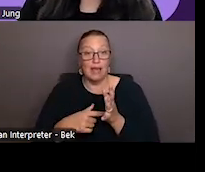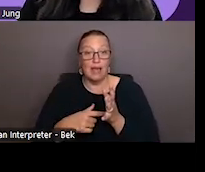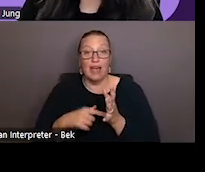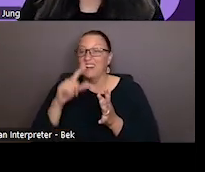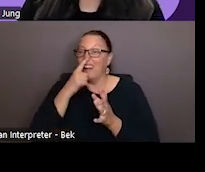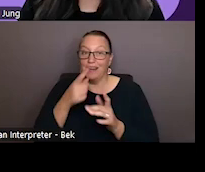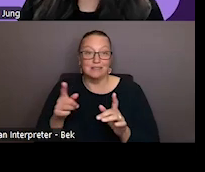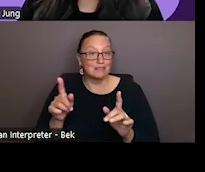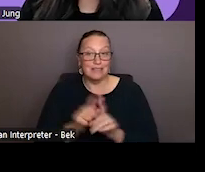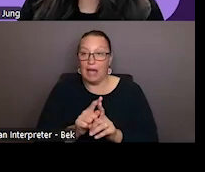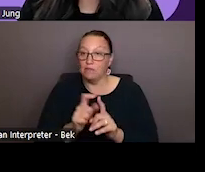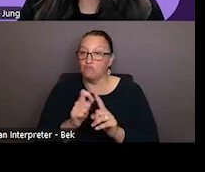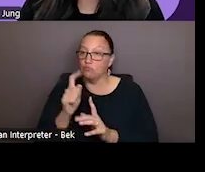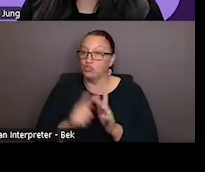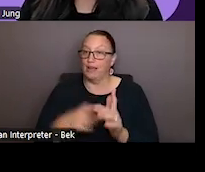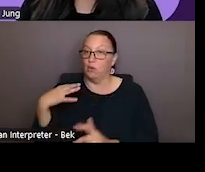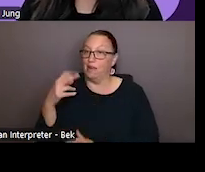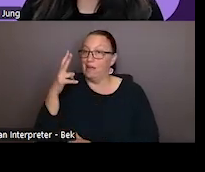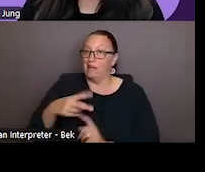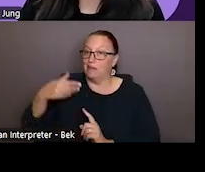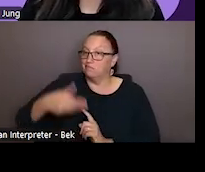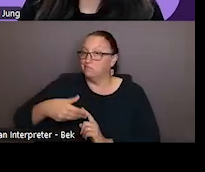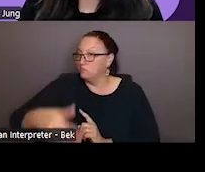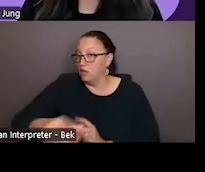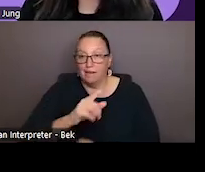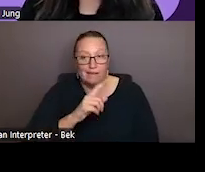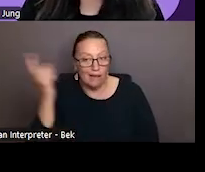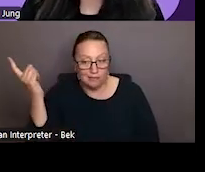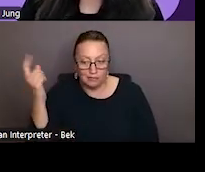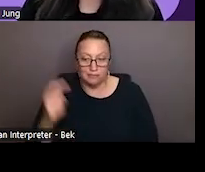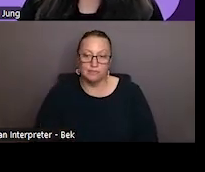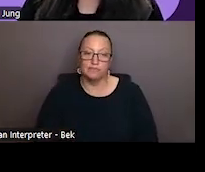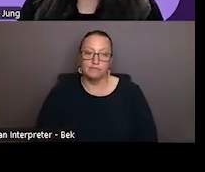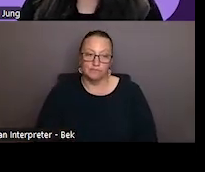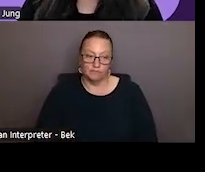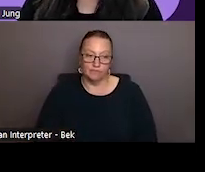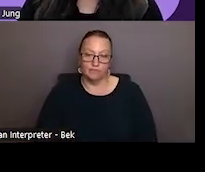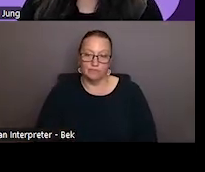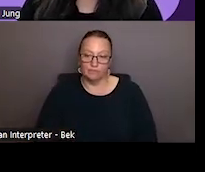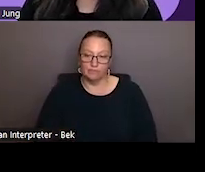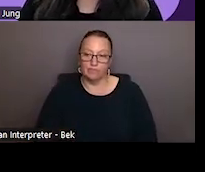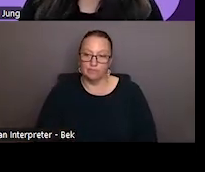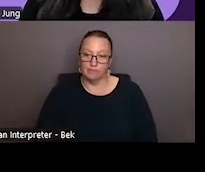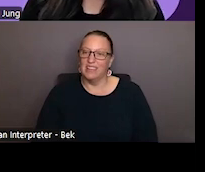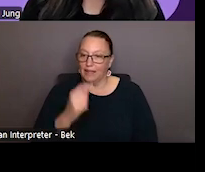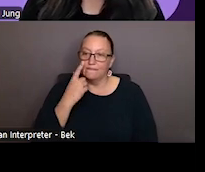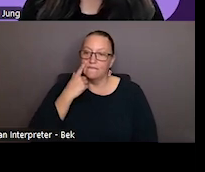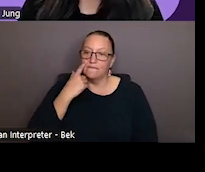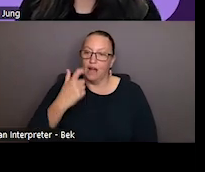years. You can find a list of award alumni on our website on the same page just shared in the chat.